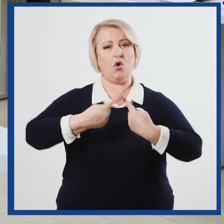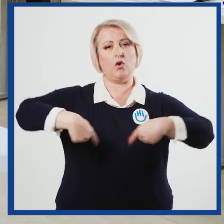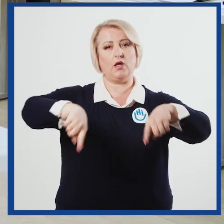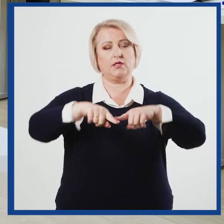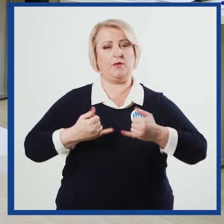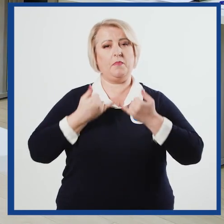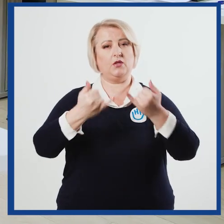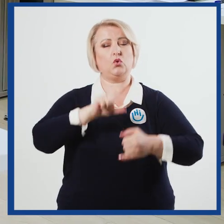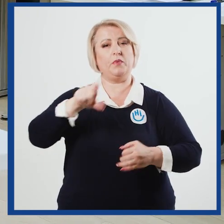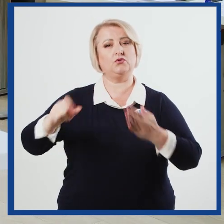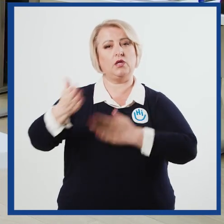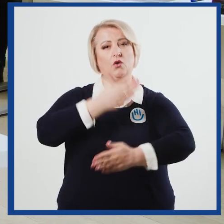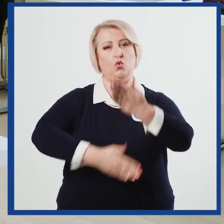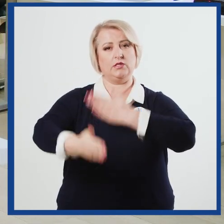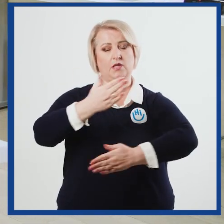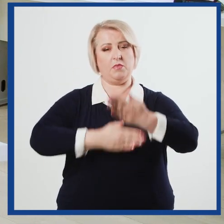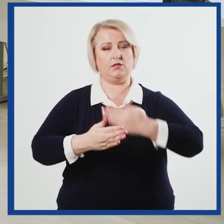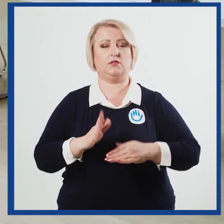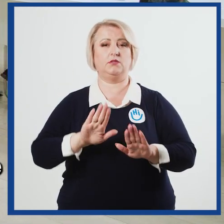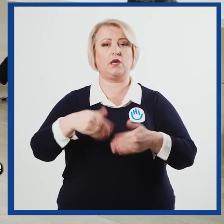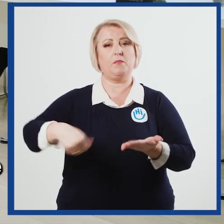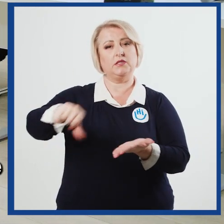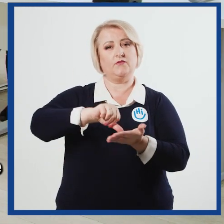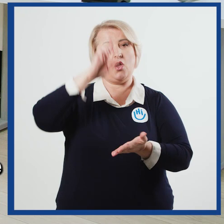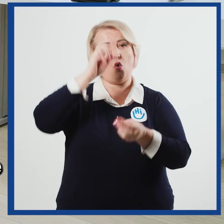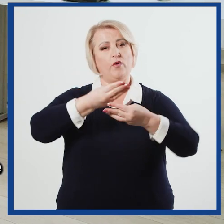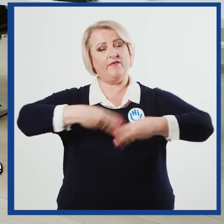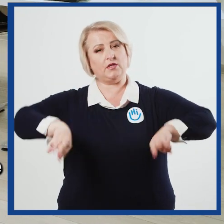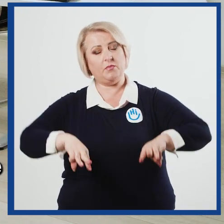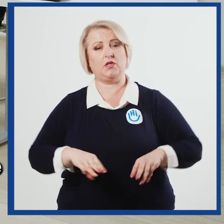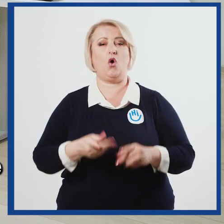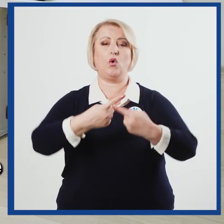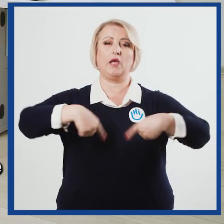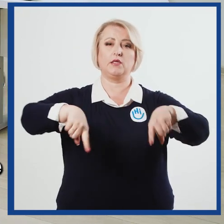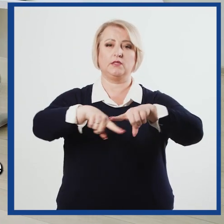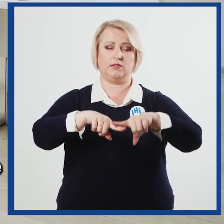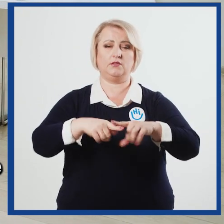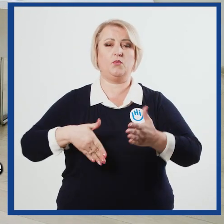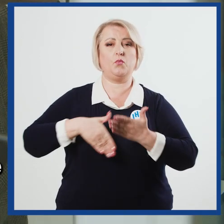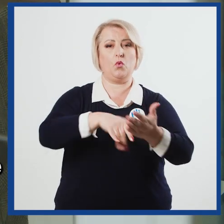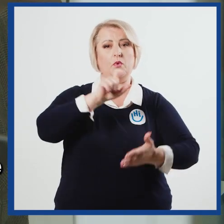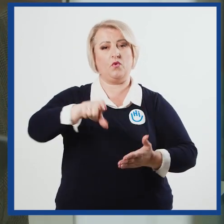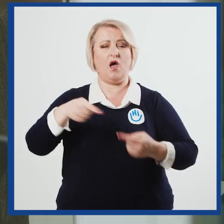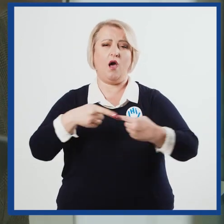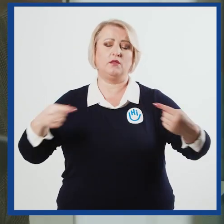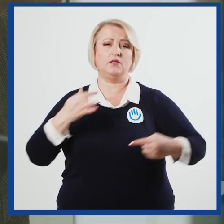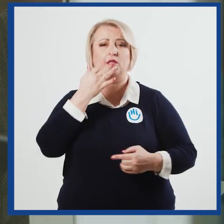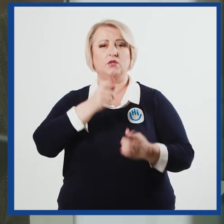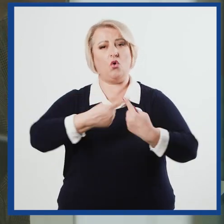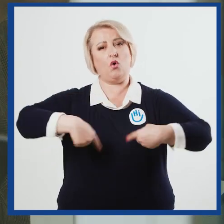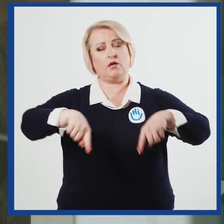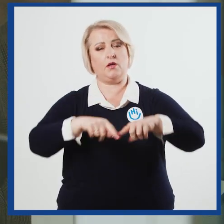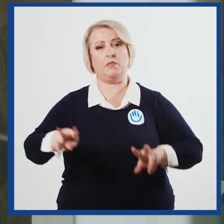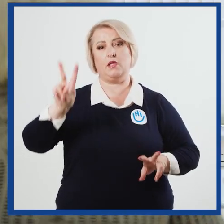government representatives, humanitarian organizations, and other national organizations on inclusive humanitarian action. The